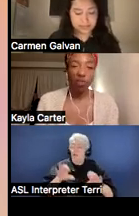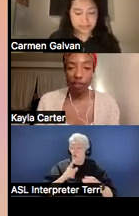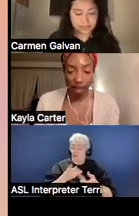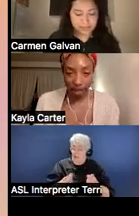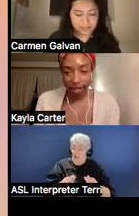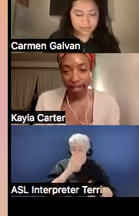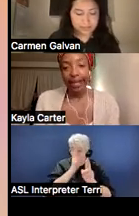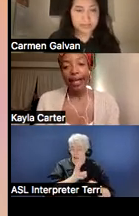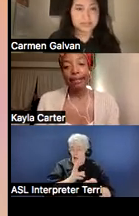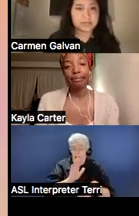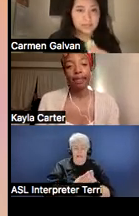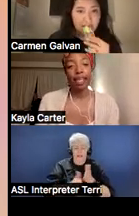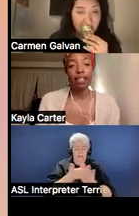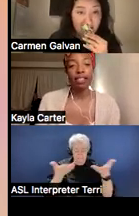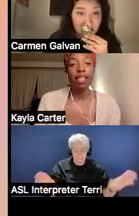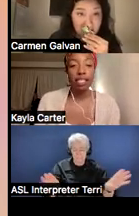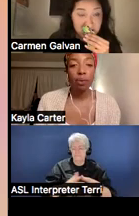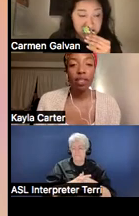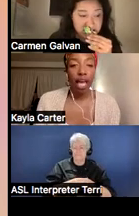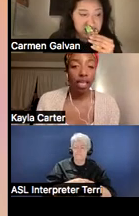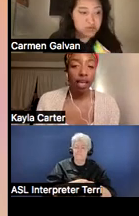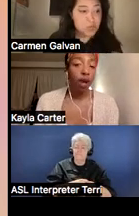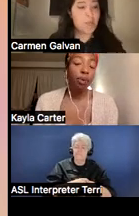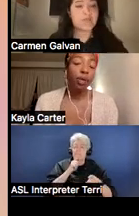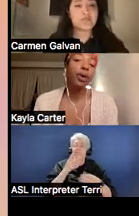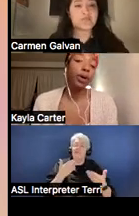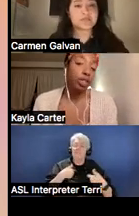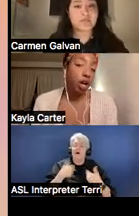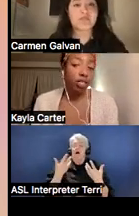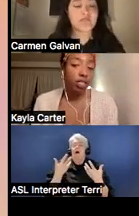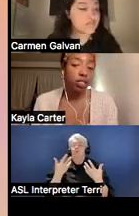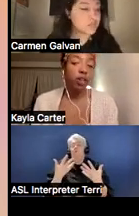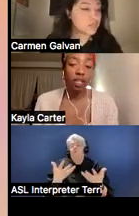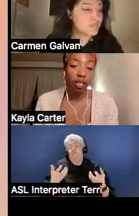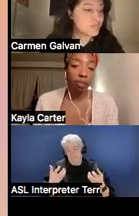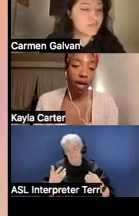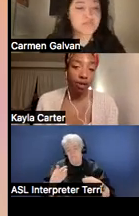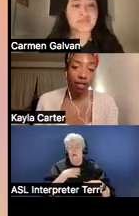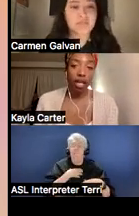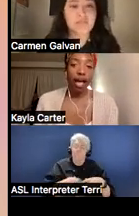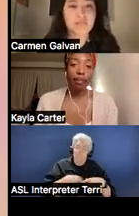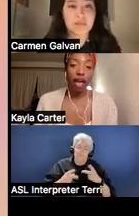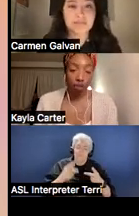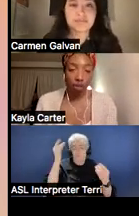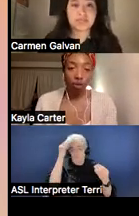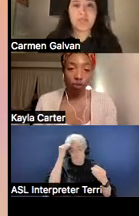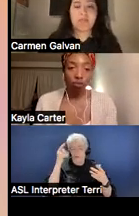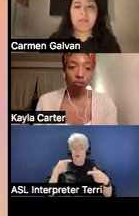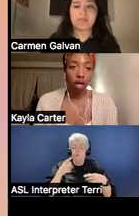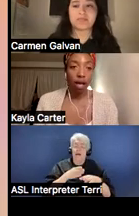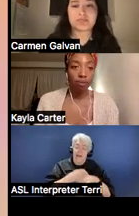and that's sort of it. It's things that I would like, or I would encourage y'all to start thinking about after